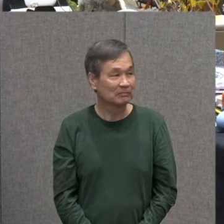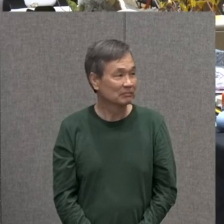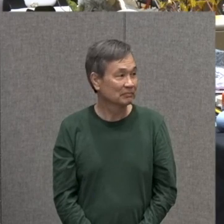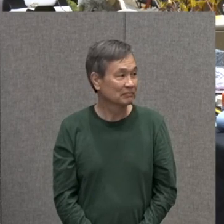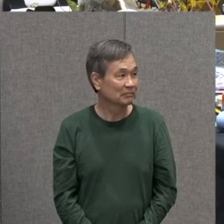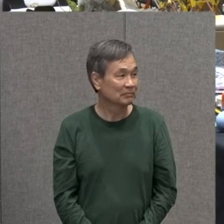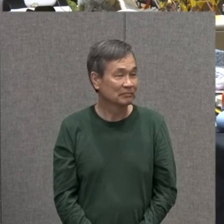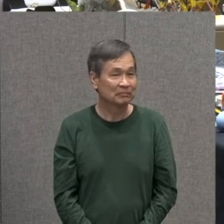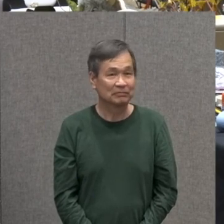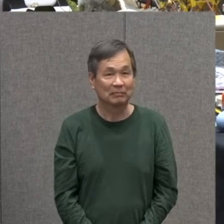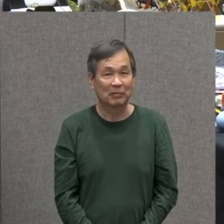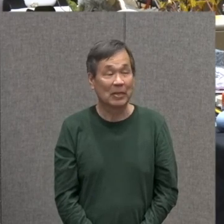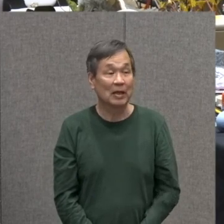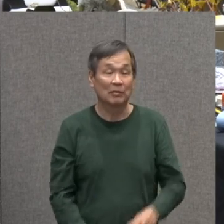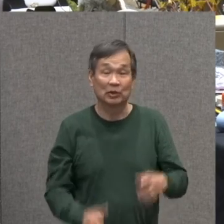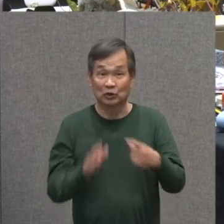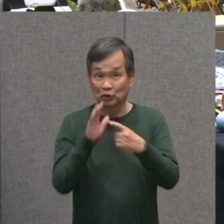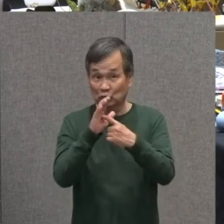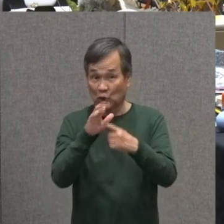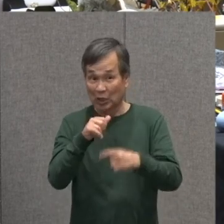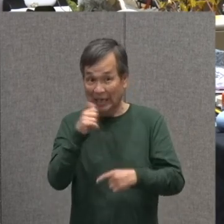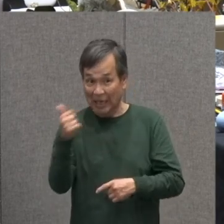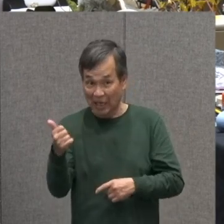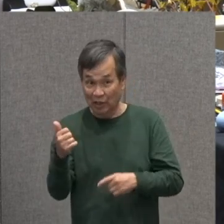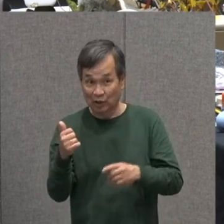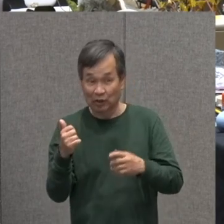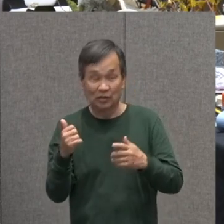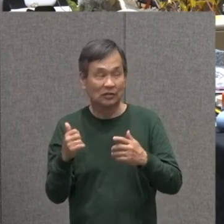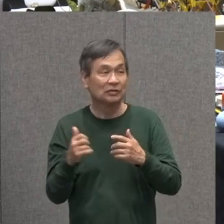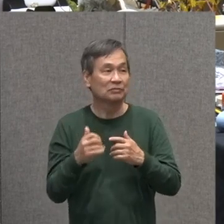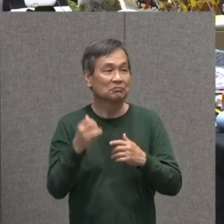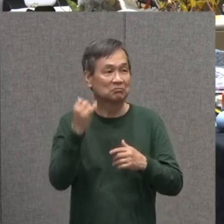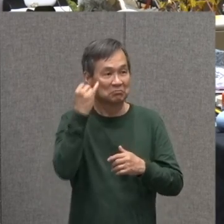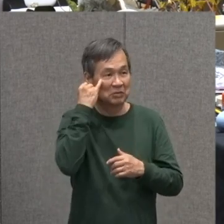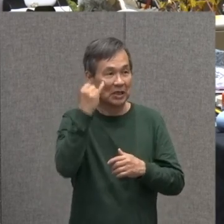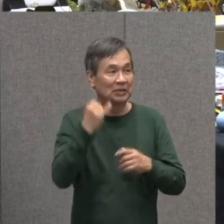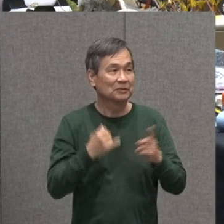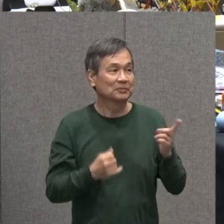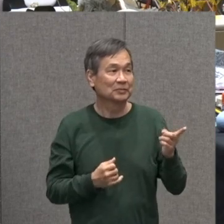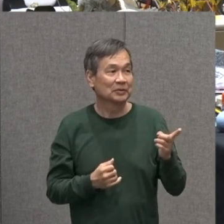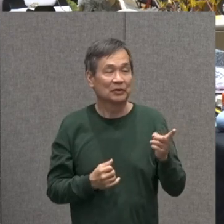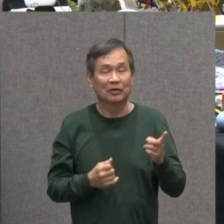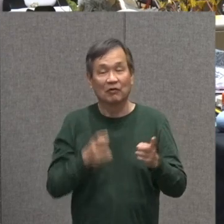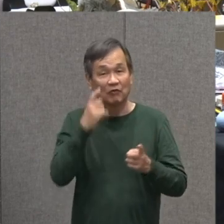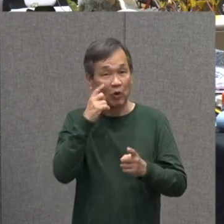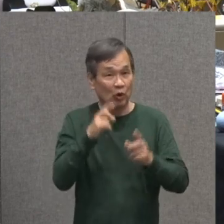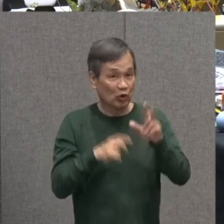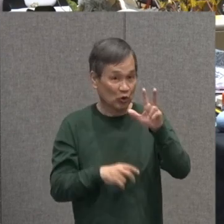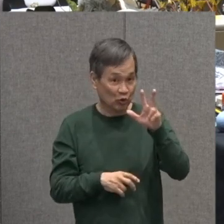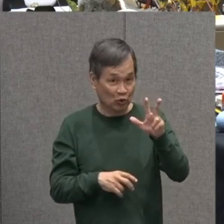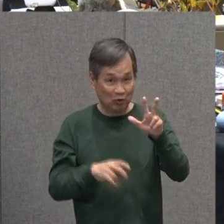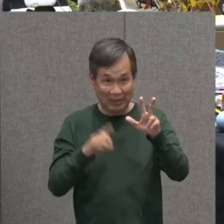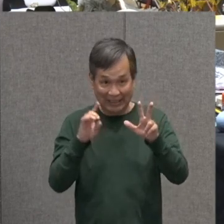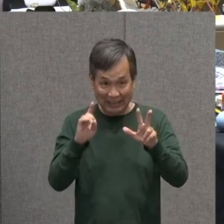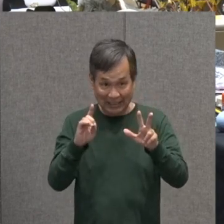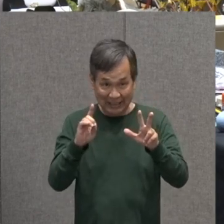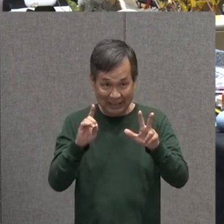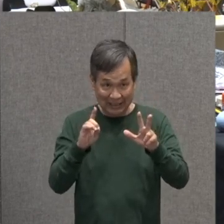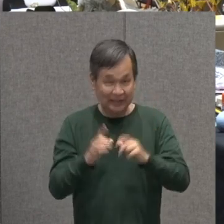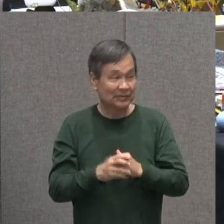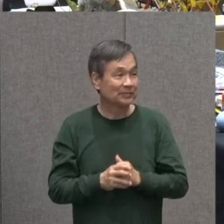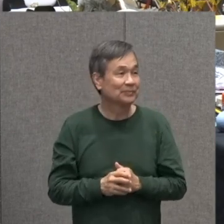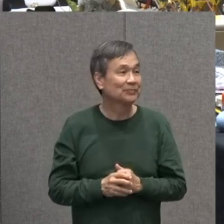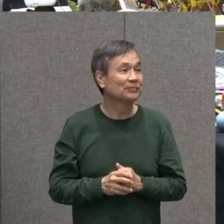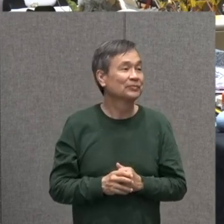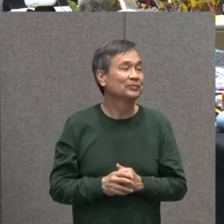Now, there's another technique, and this is for you you artists who love to make 3D shapes or